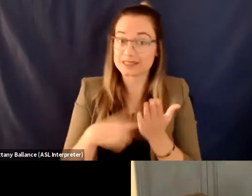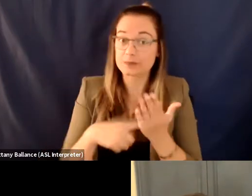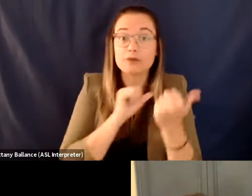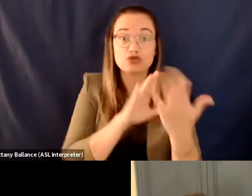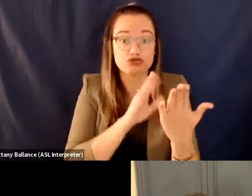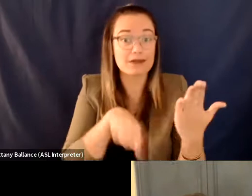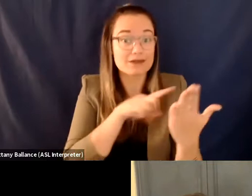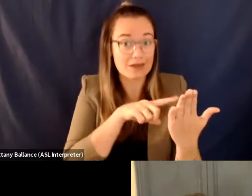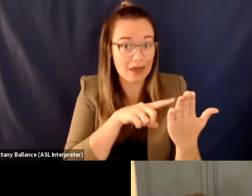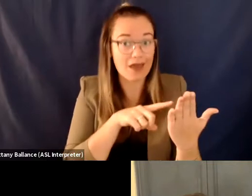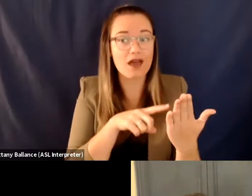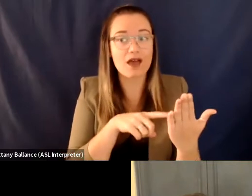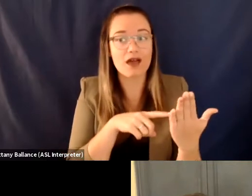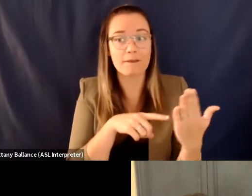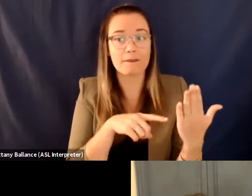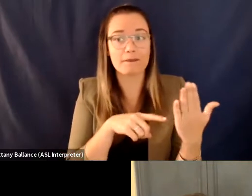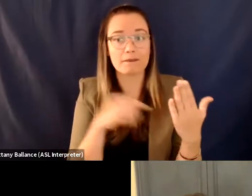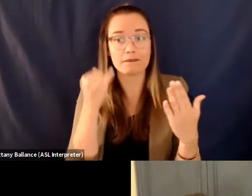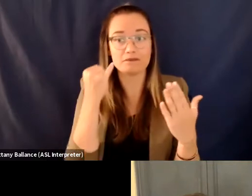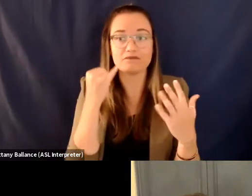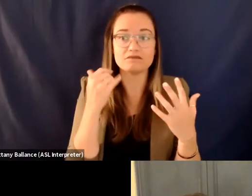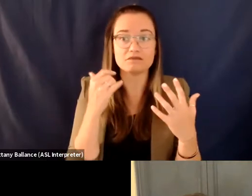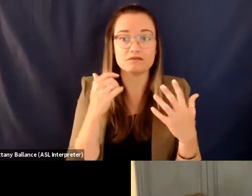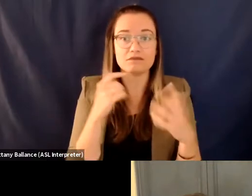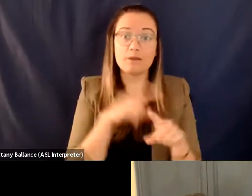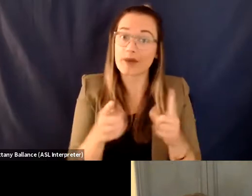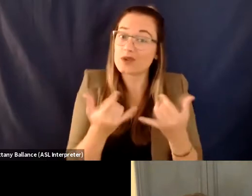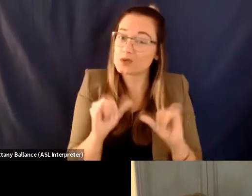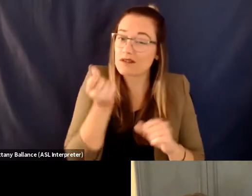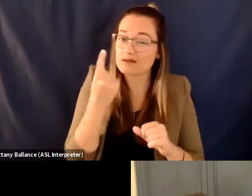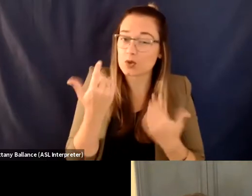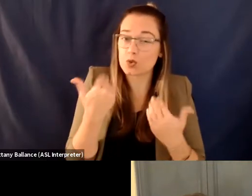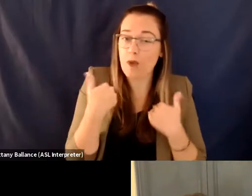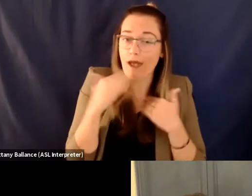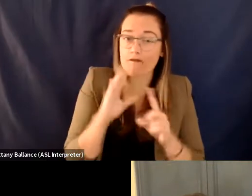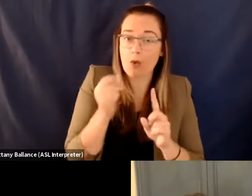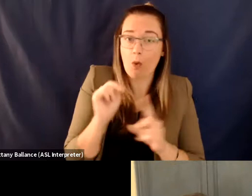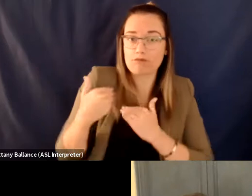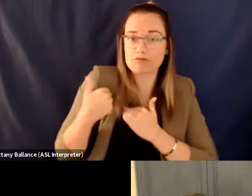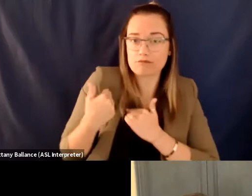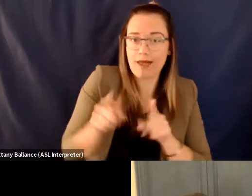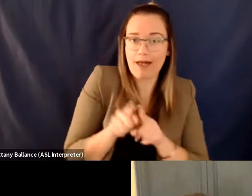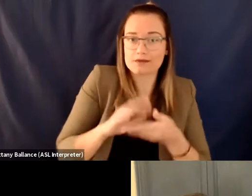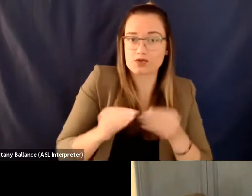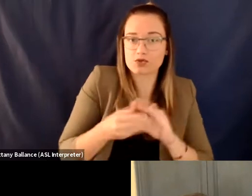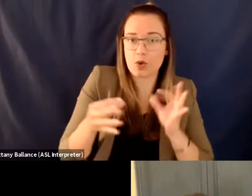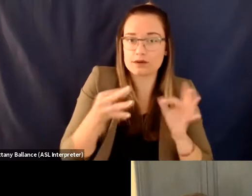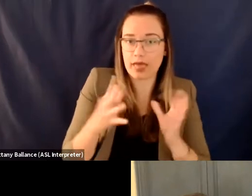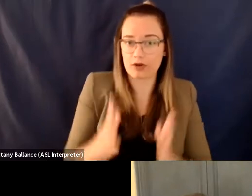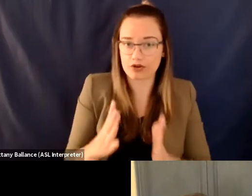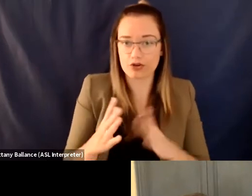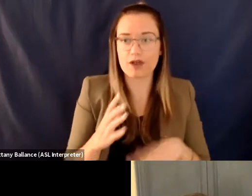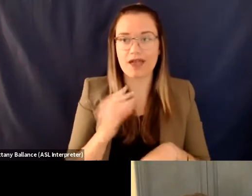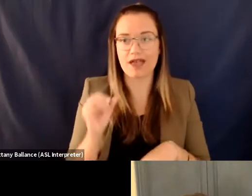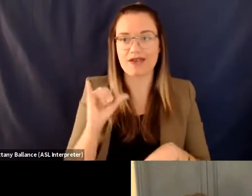that you think don't betray your own, you know, obligations as an artist and as a storyteller. And I think that's the cinema